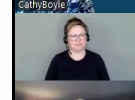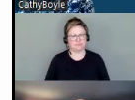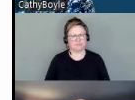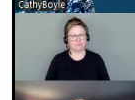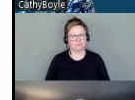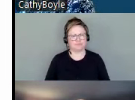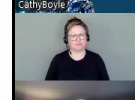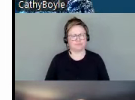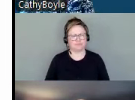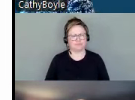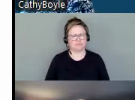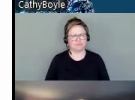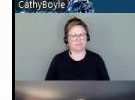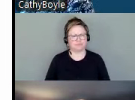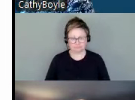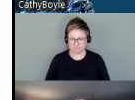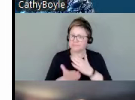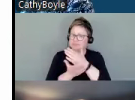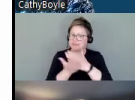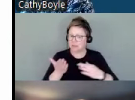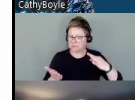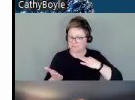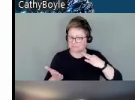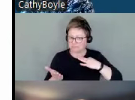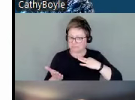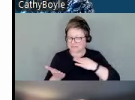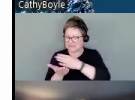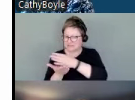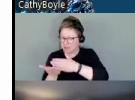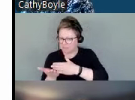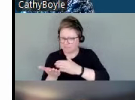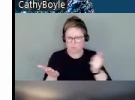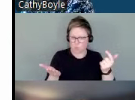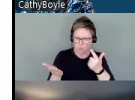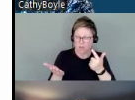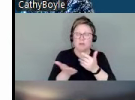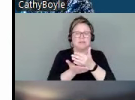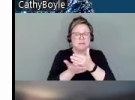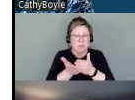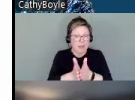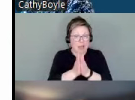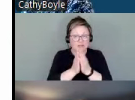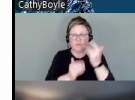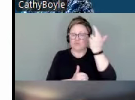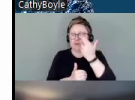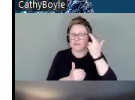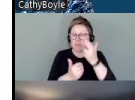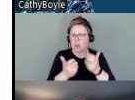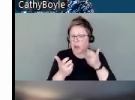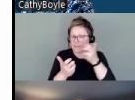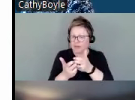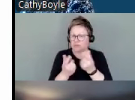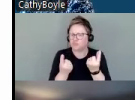Um, some applications, but not all, will ask for reasonable accommodations that are